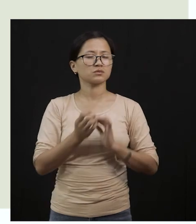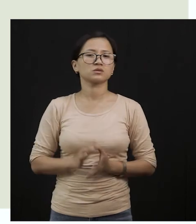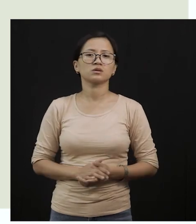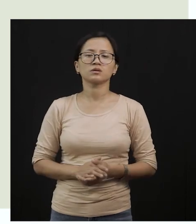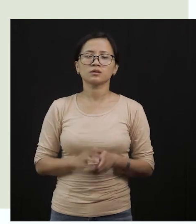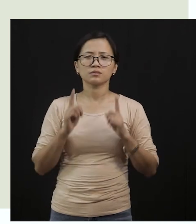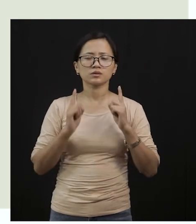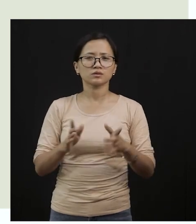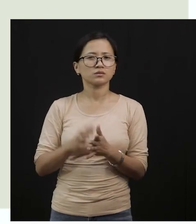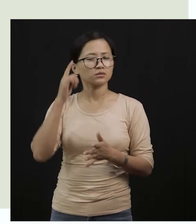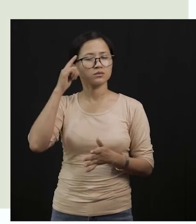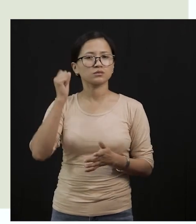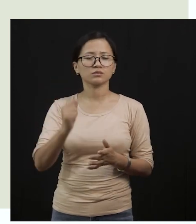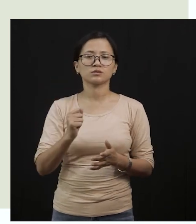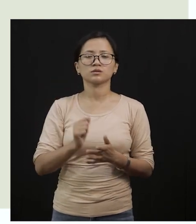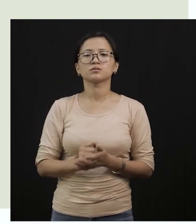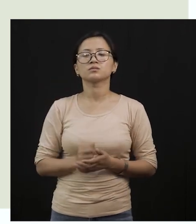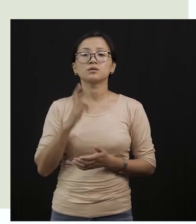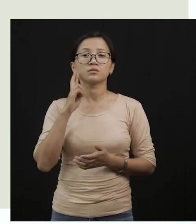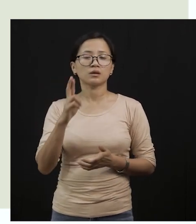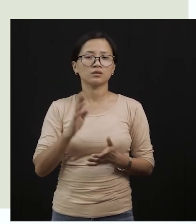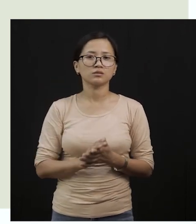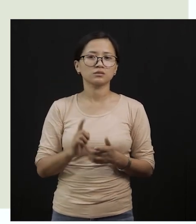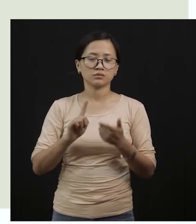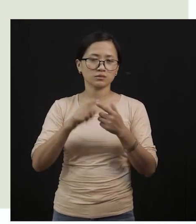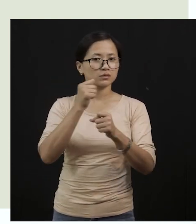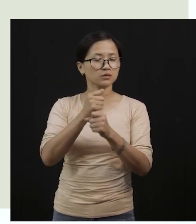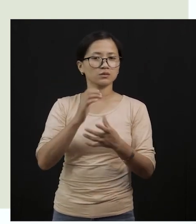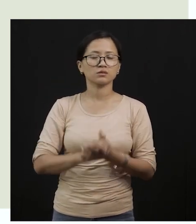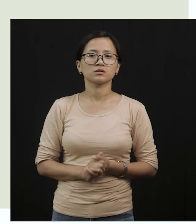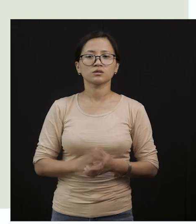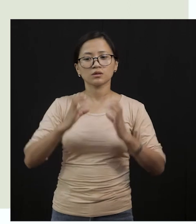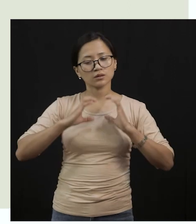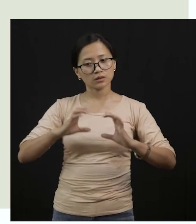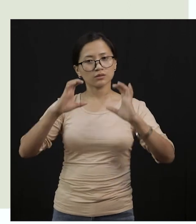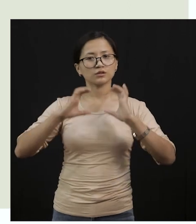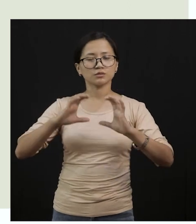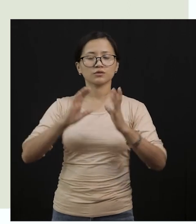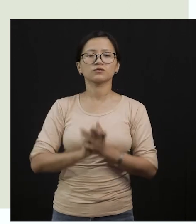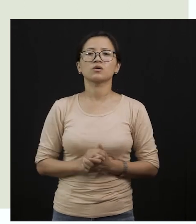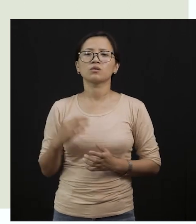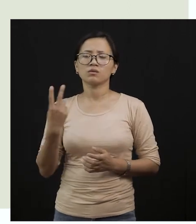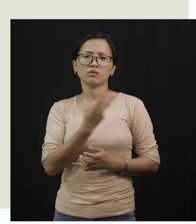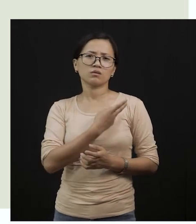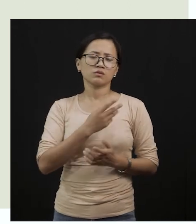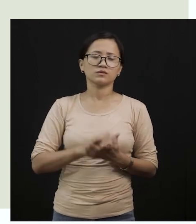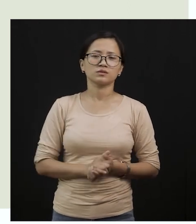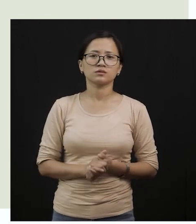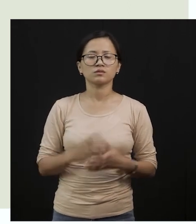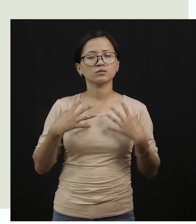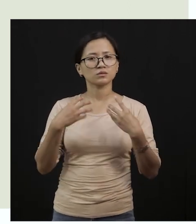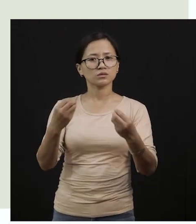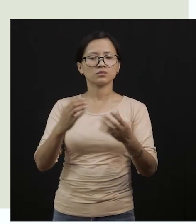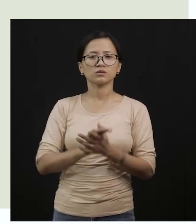we still remember her, and she had been an example, an encouragement for all of us, isn't it? And I want all